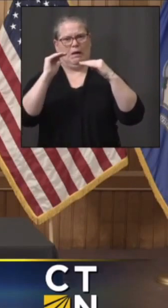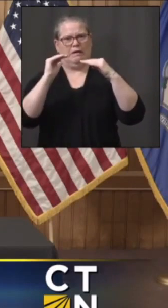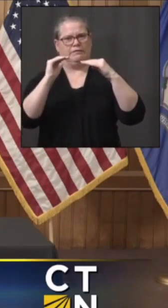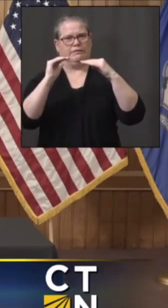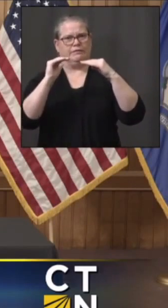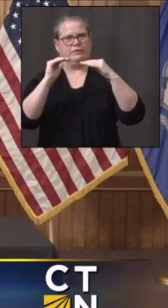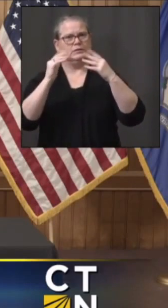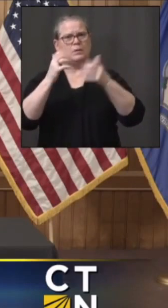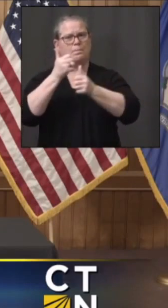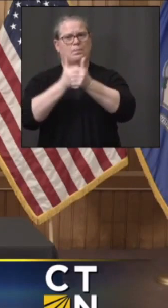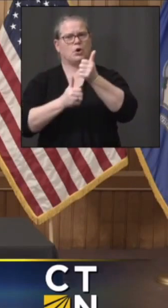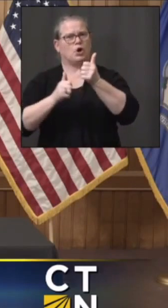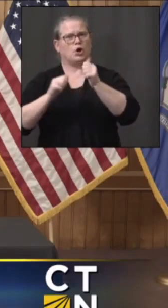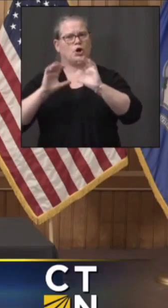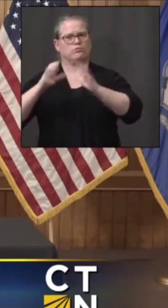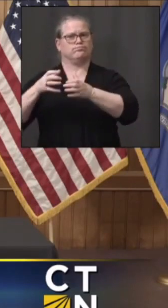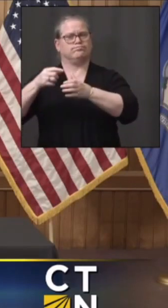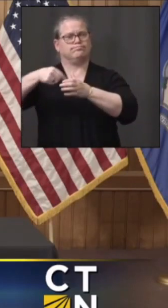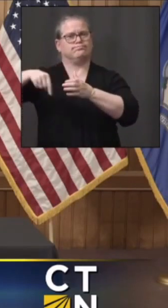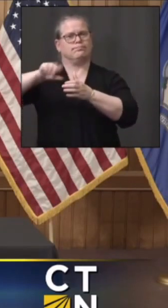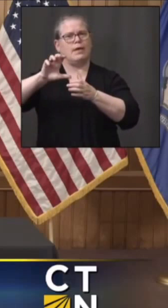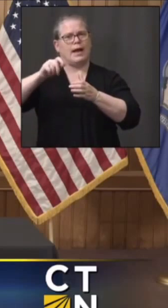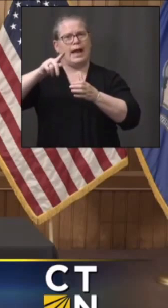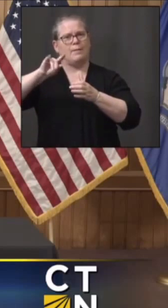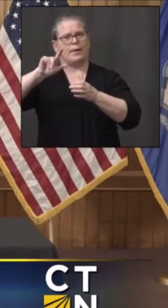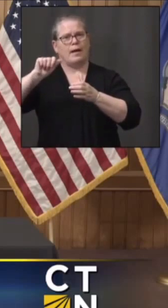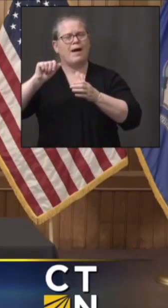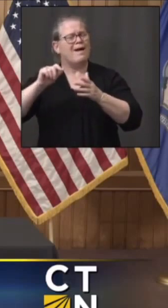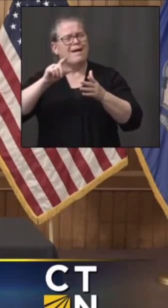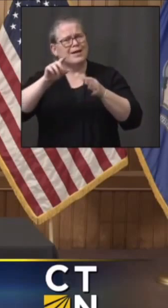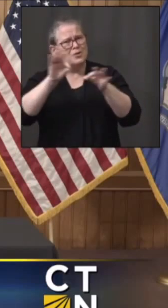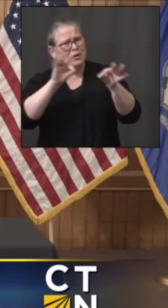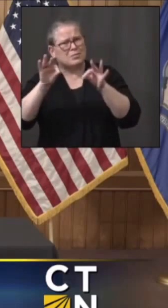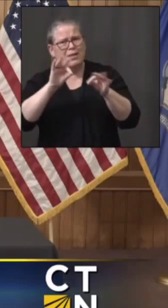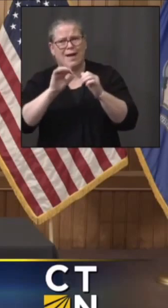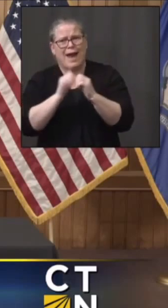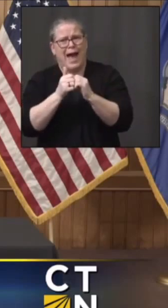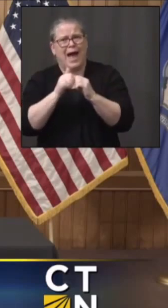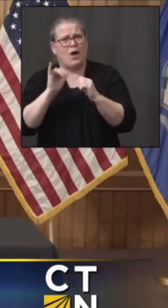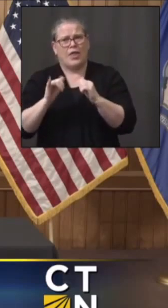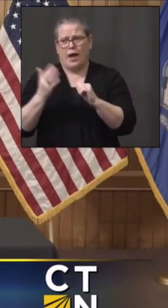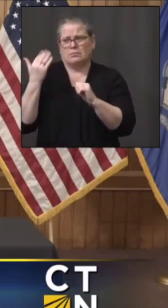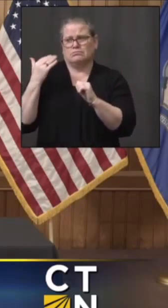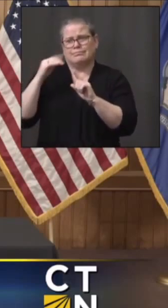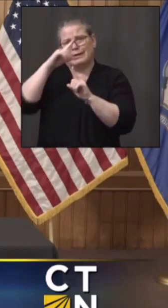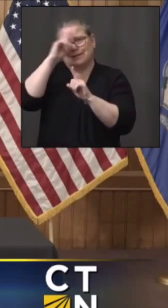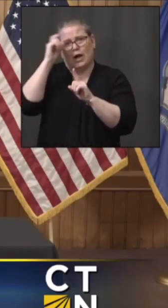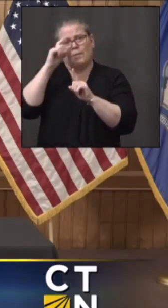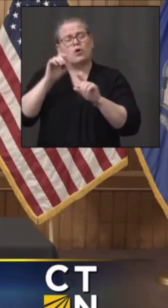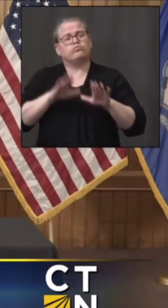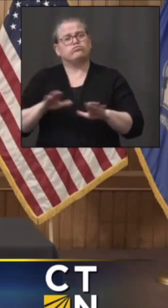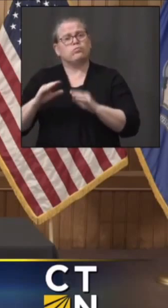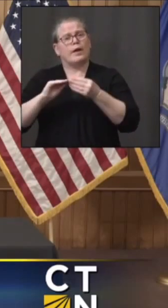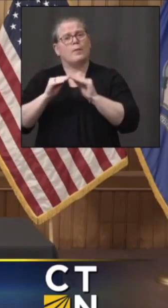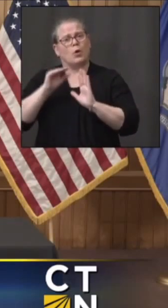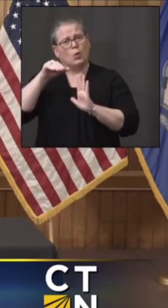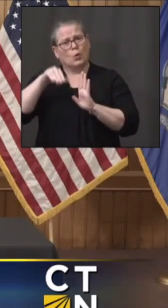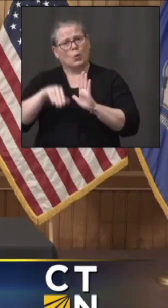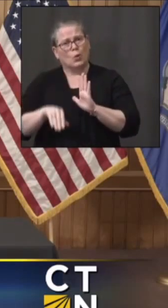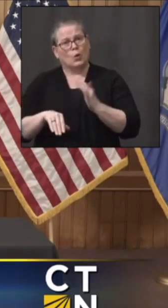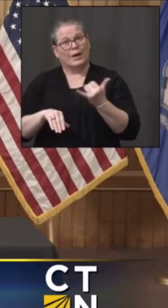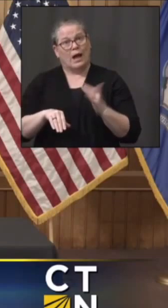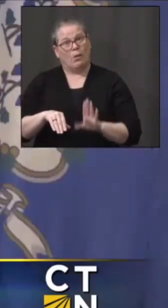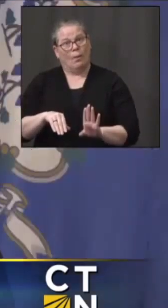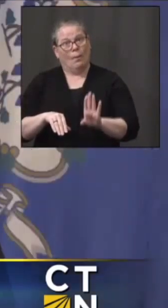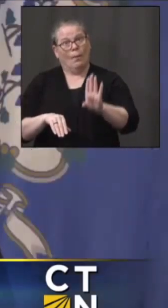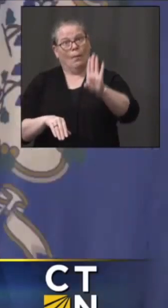talk me through how we got to where we are now? Like how did we go from those calm summer months to where we are now?